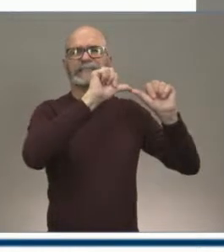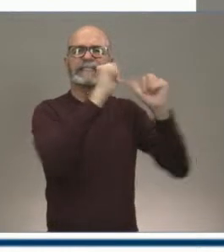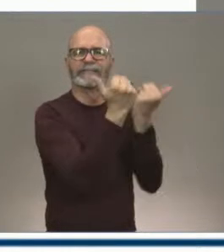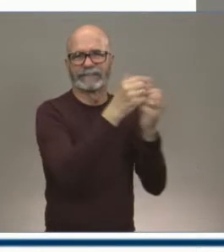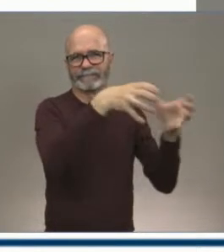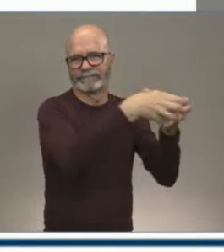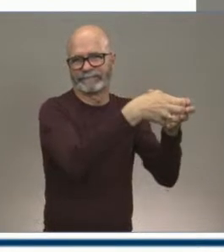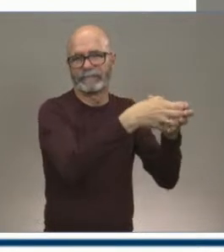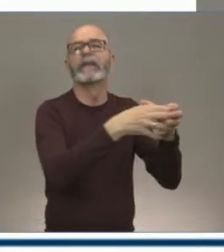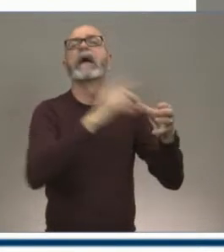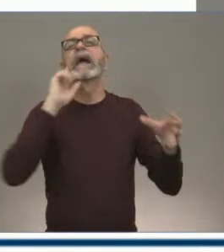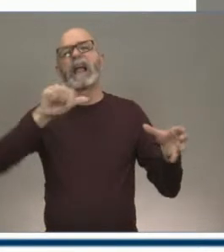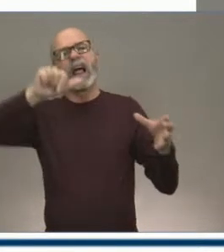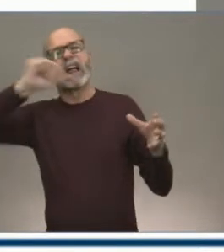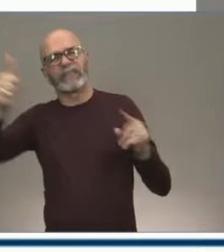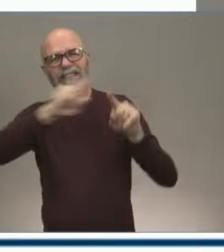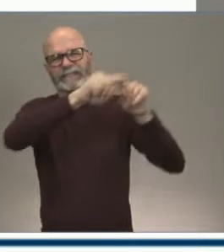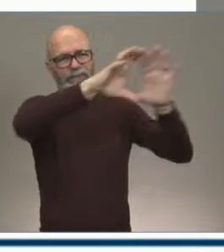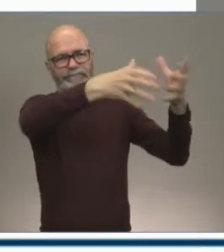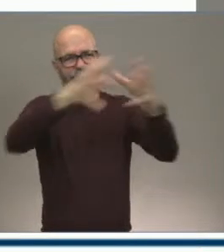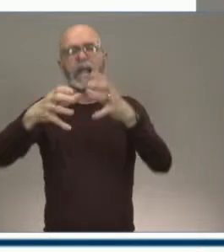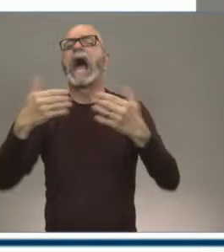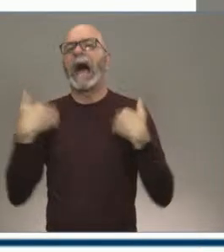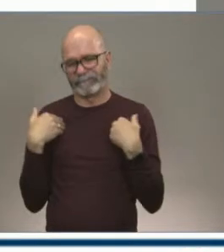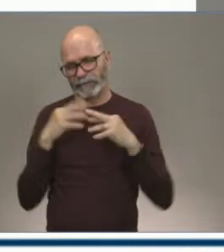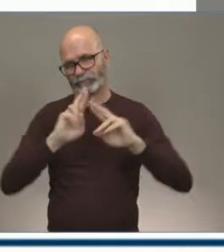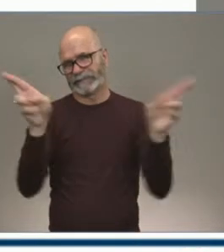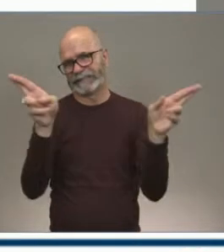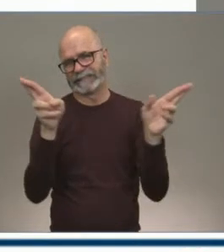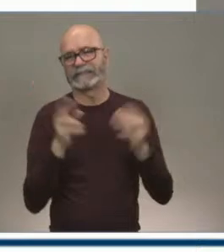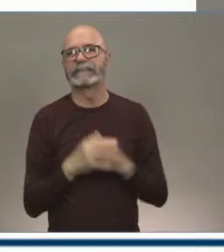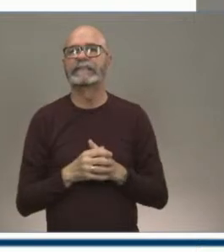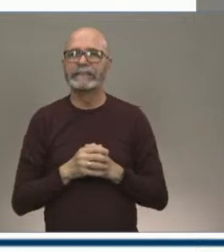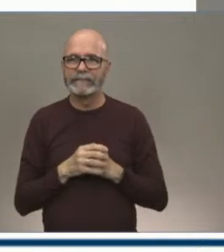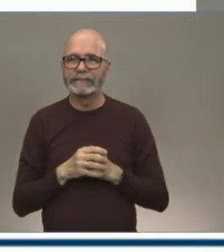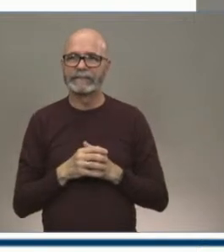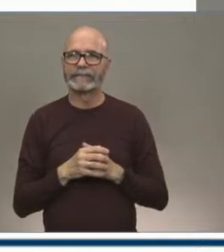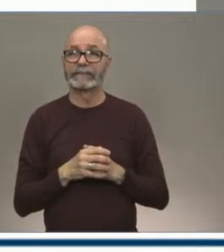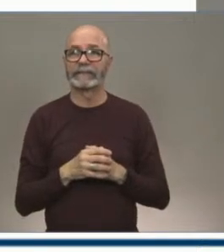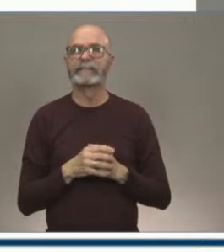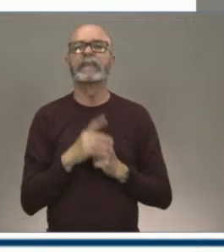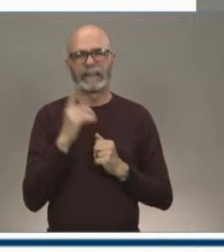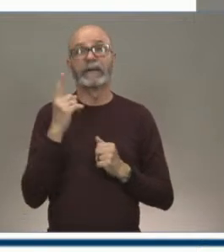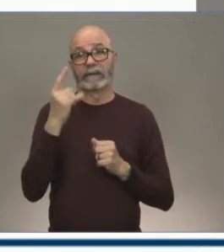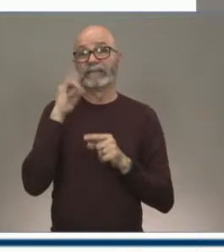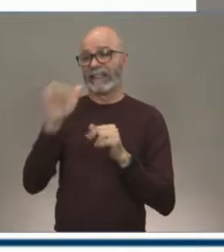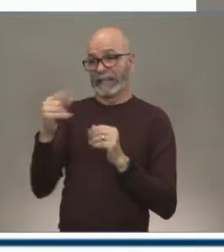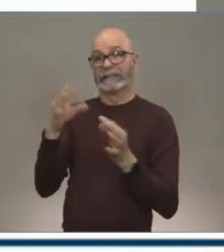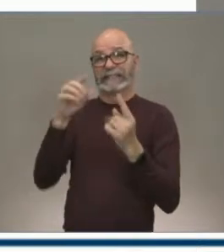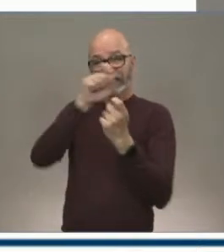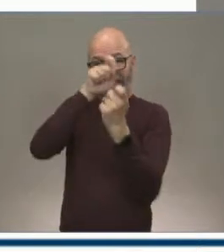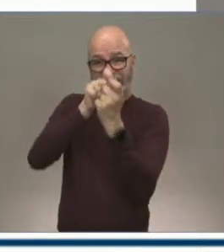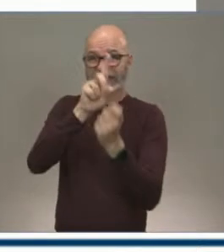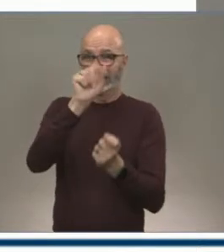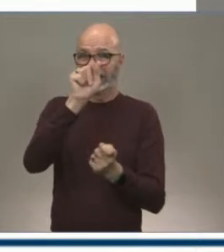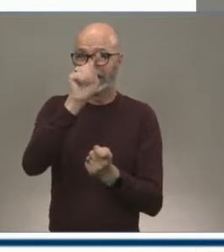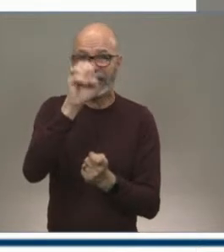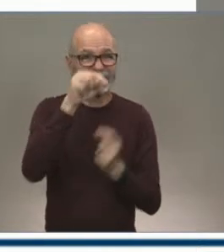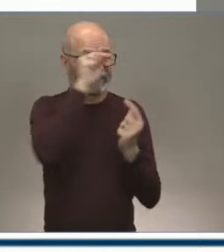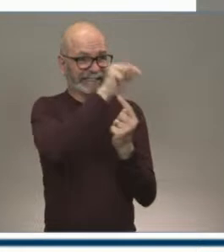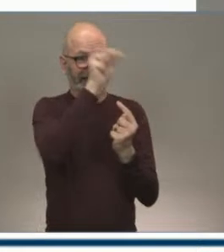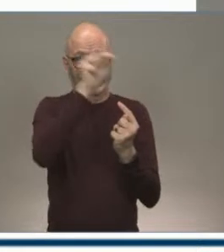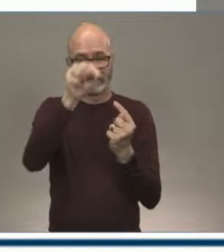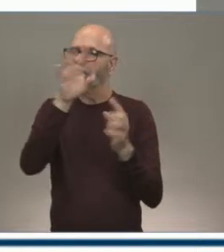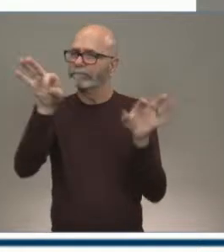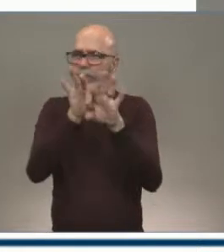encourage people to do that, especially if you are at the Walmart at the specific date and time.